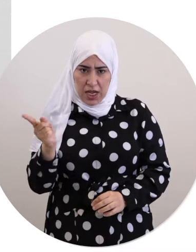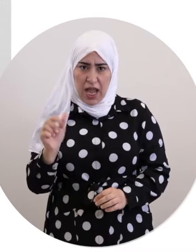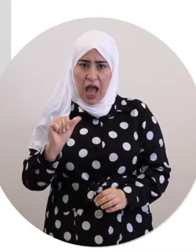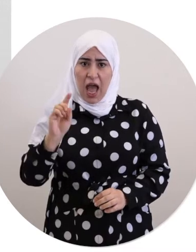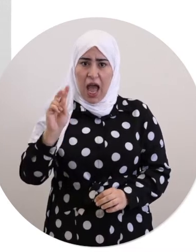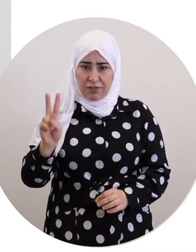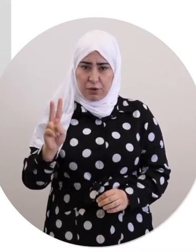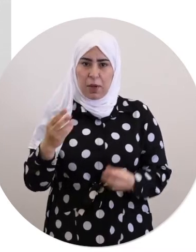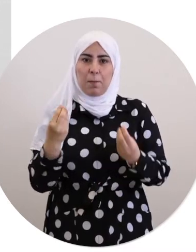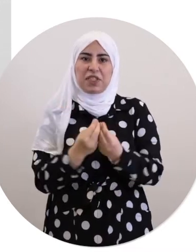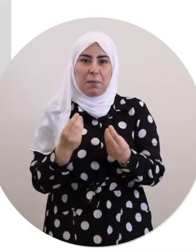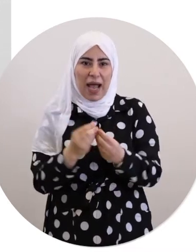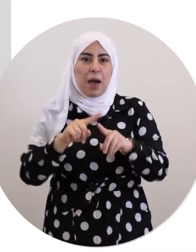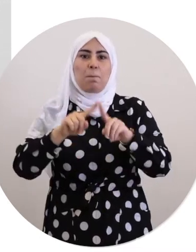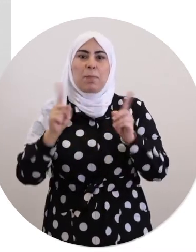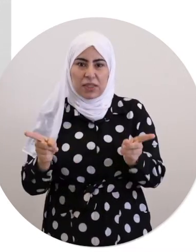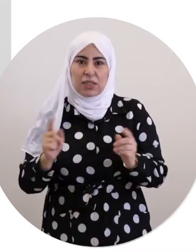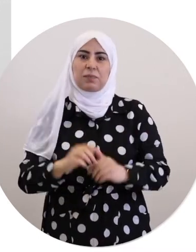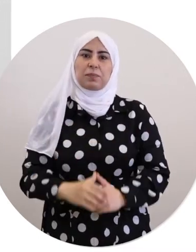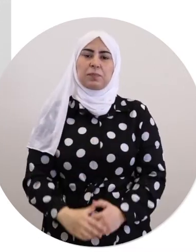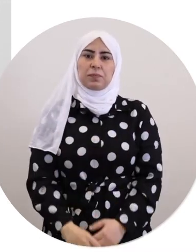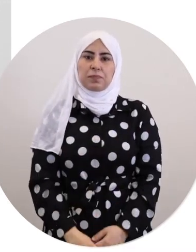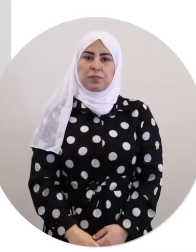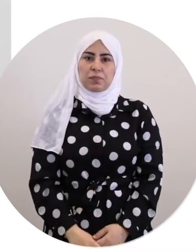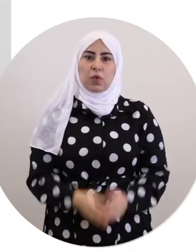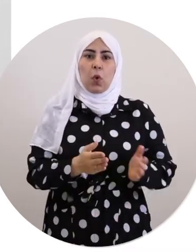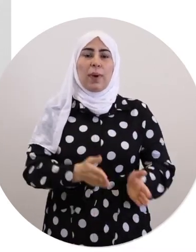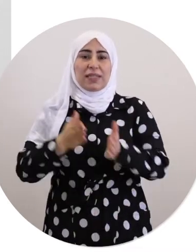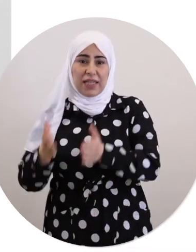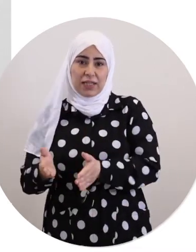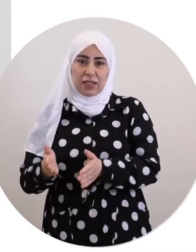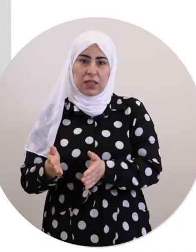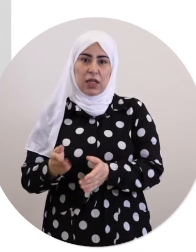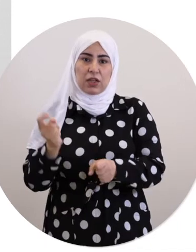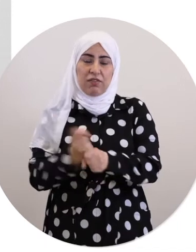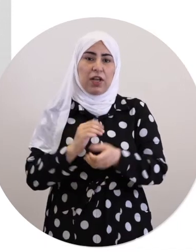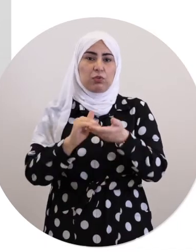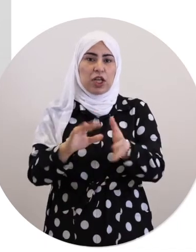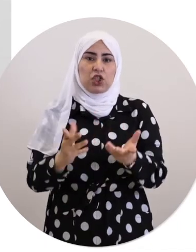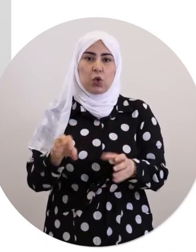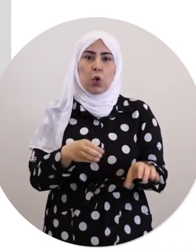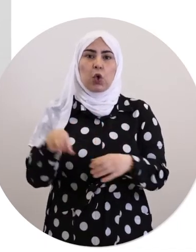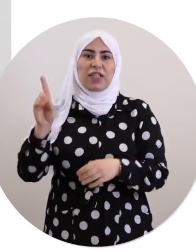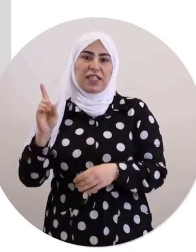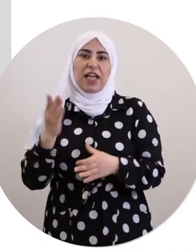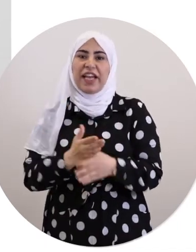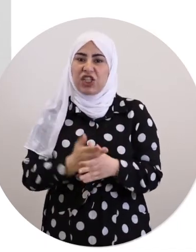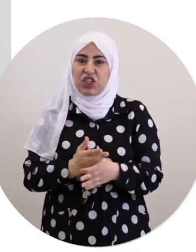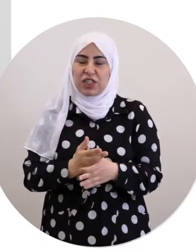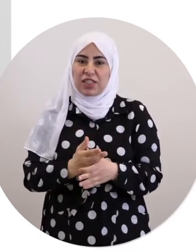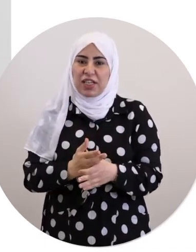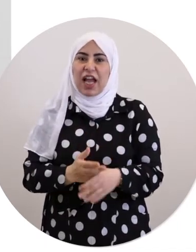no helping or auxiliary verb in the sentence. Not only did Dehani value. Notice that we removed the